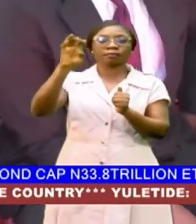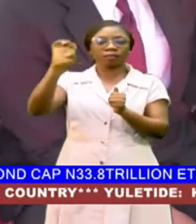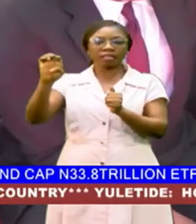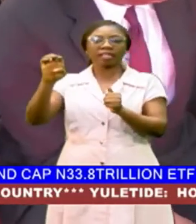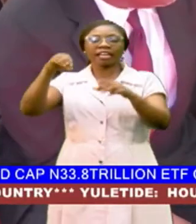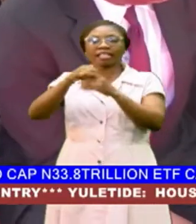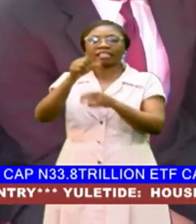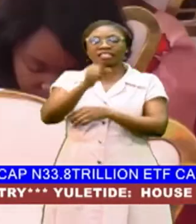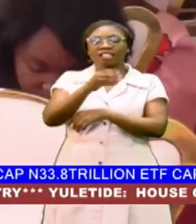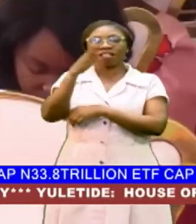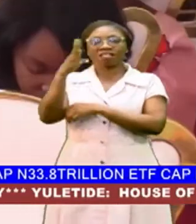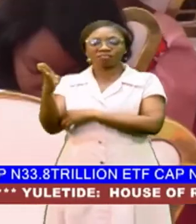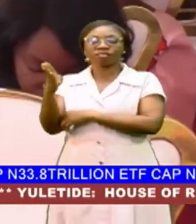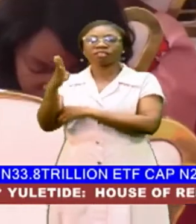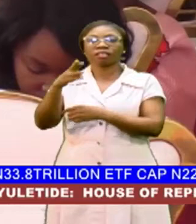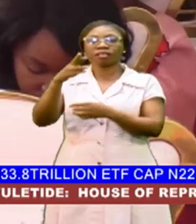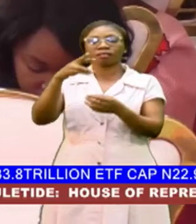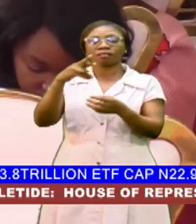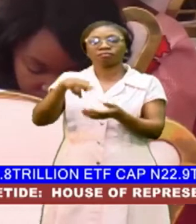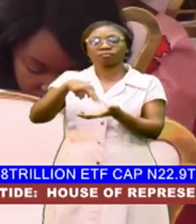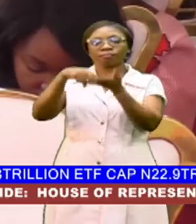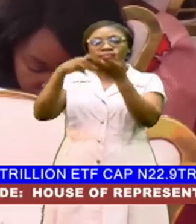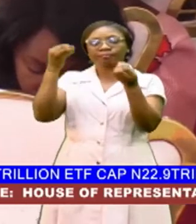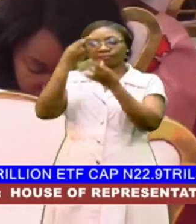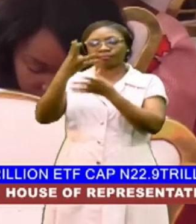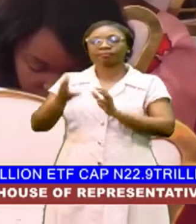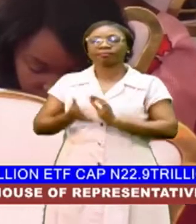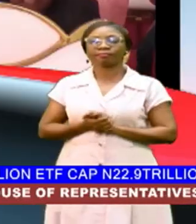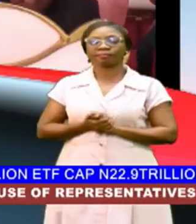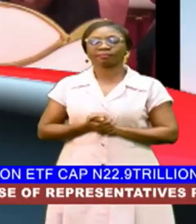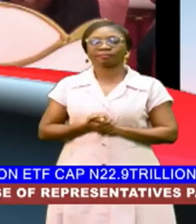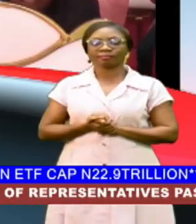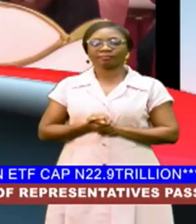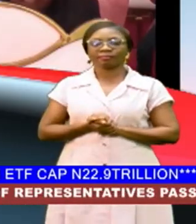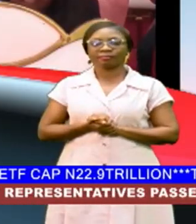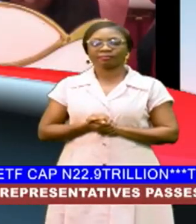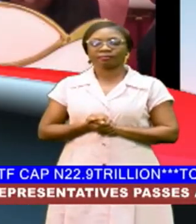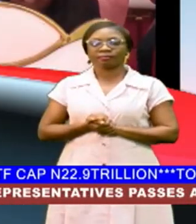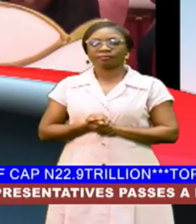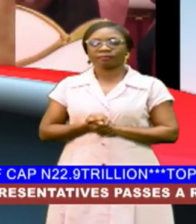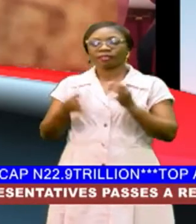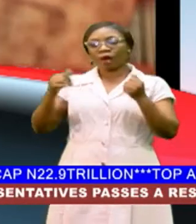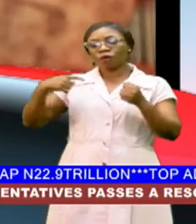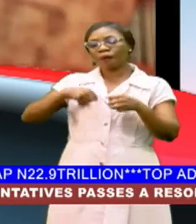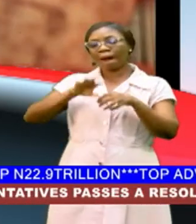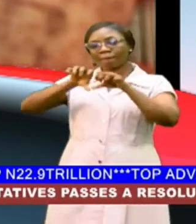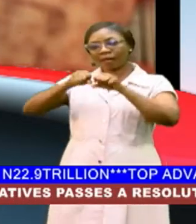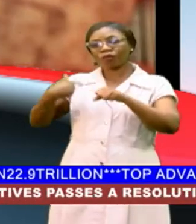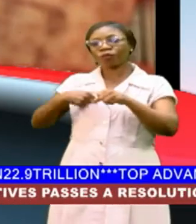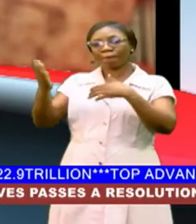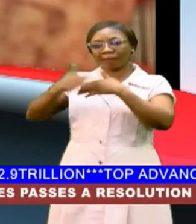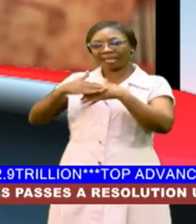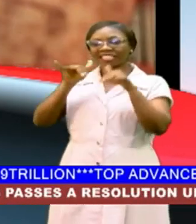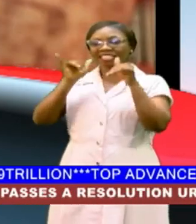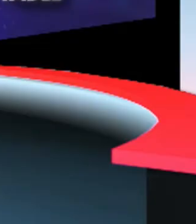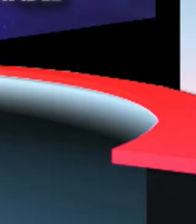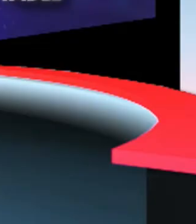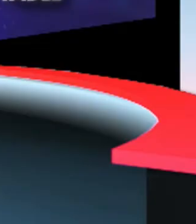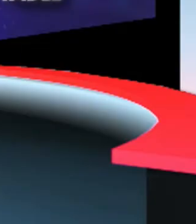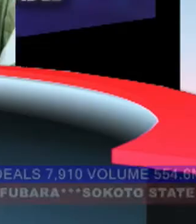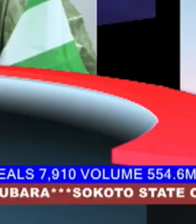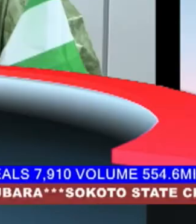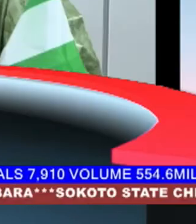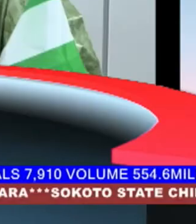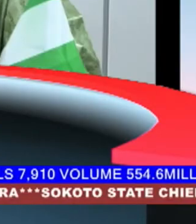Abuja, Muplang Dakok, NTA News. Let's take a break. We're back. Please stay tuned.